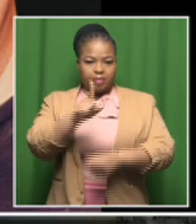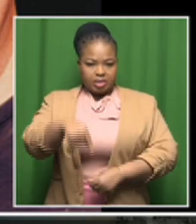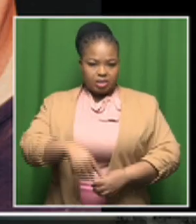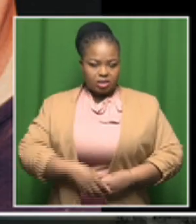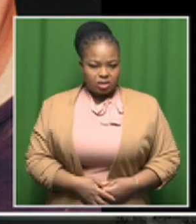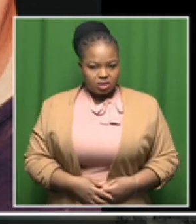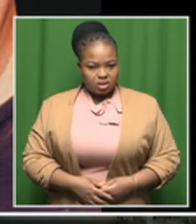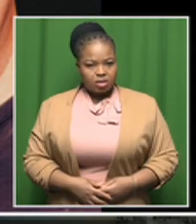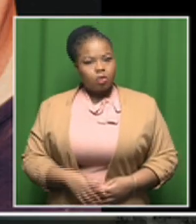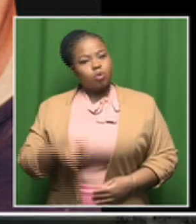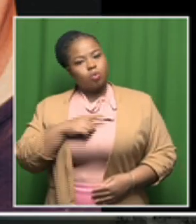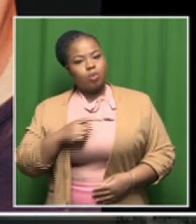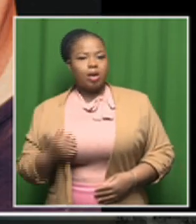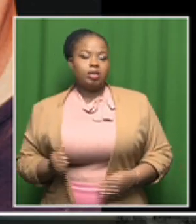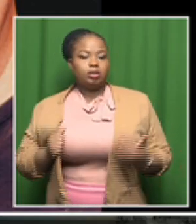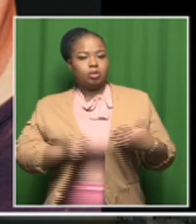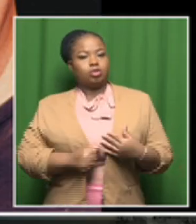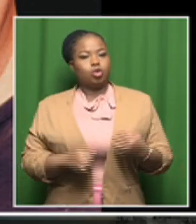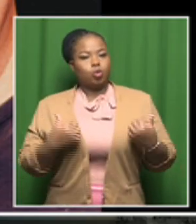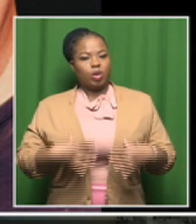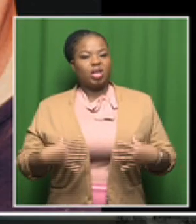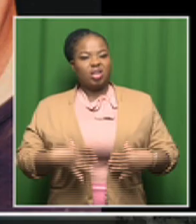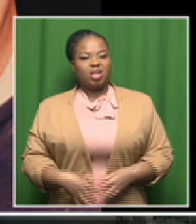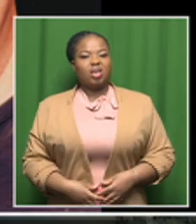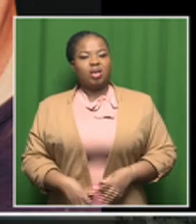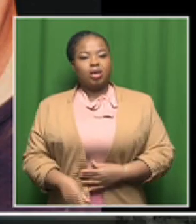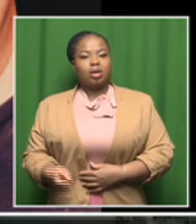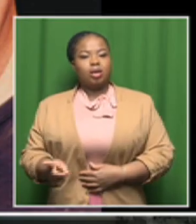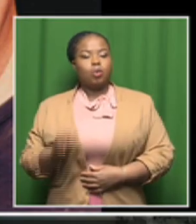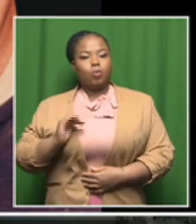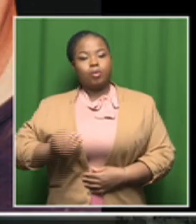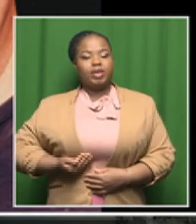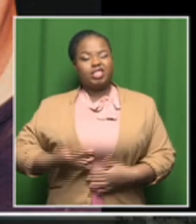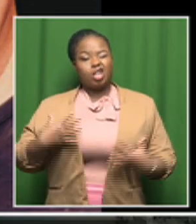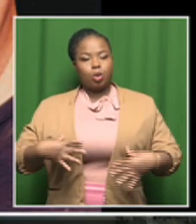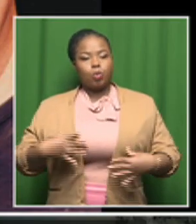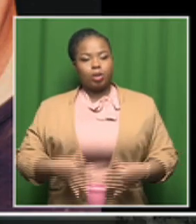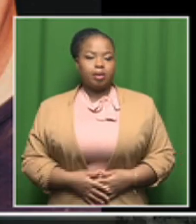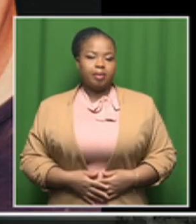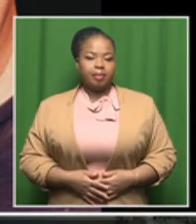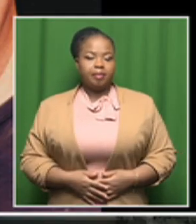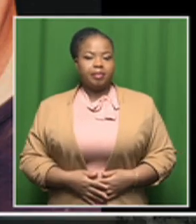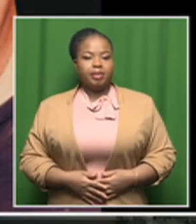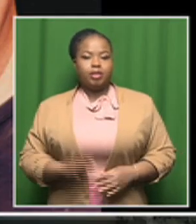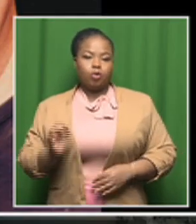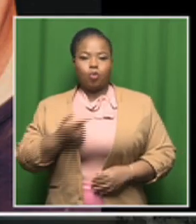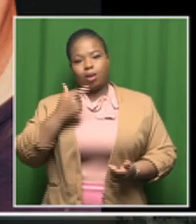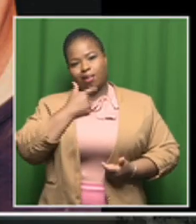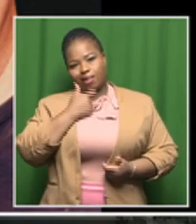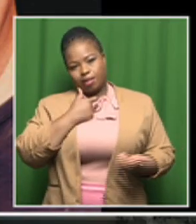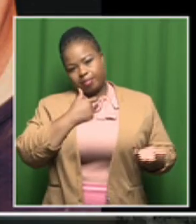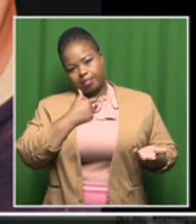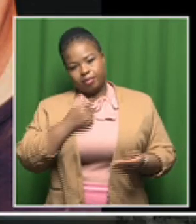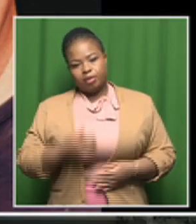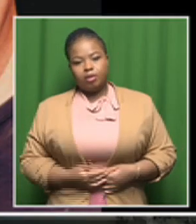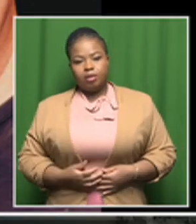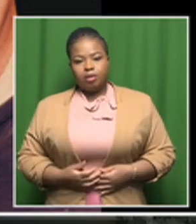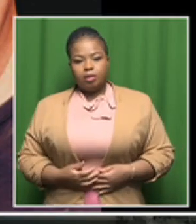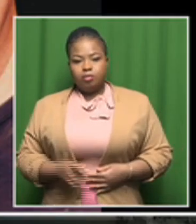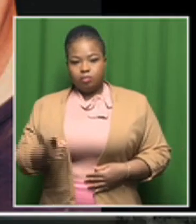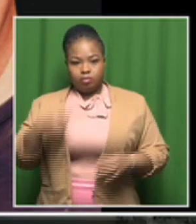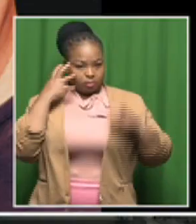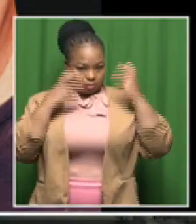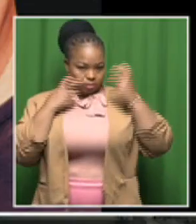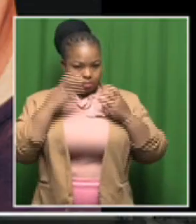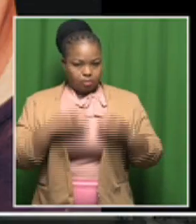he is wearing women's clothing. Sis, dis onnatuurlik. Yeah. And everybody laughed. But I mean, you used to confuse us, because I